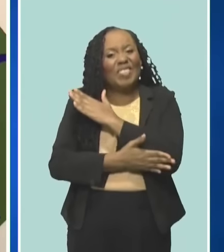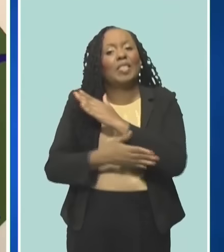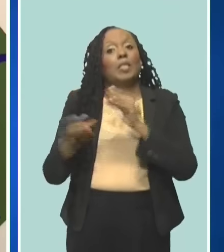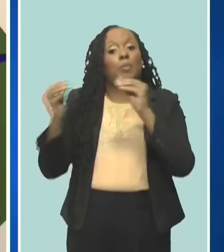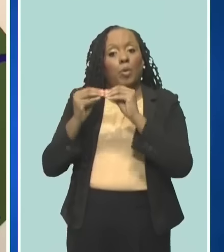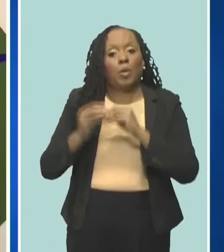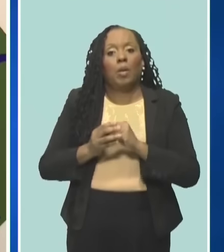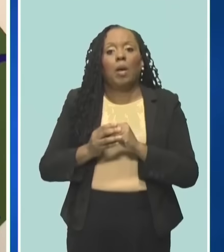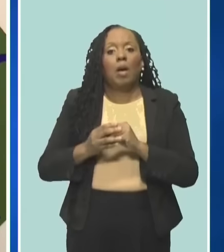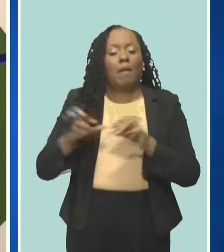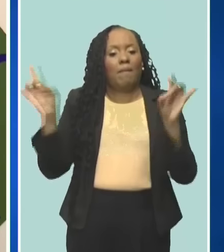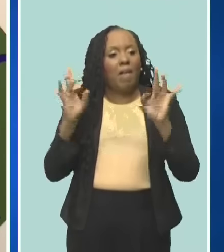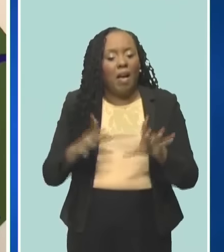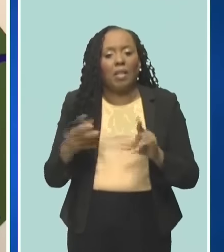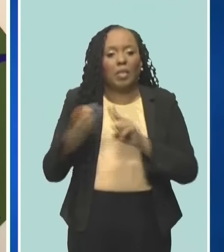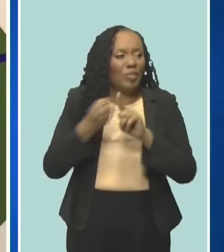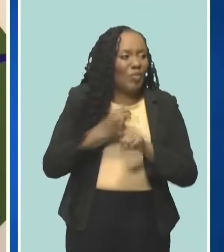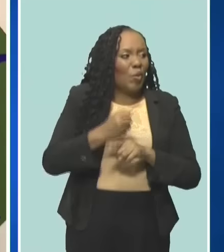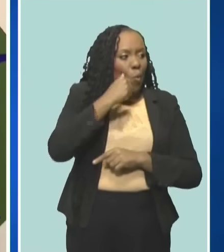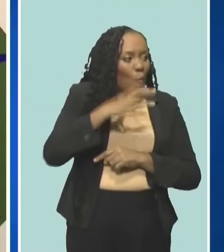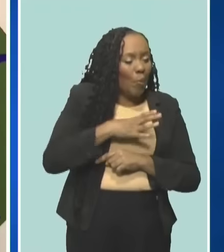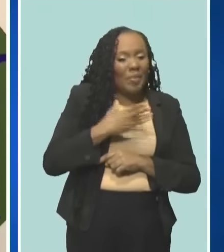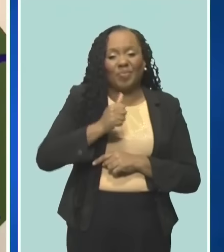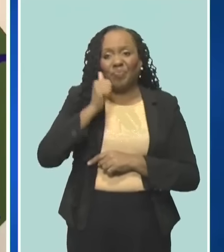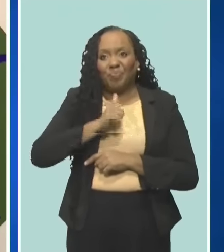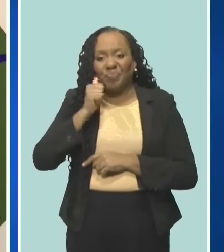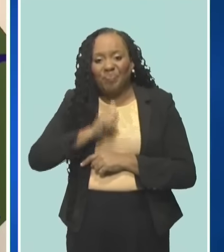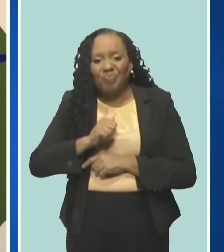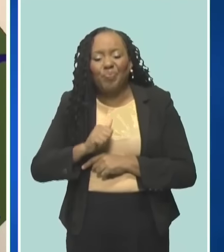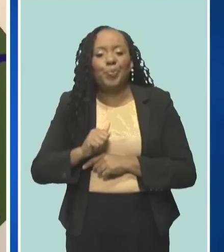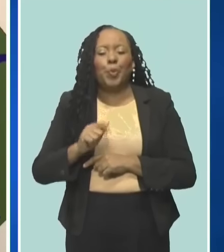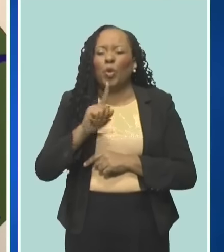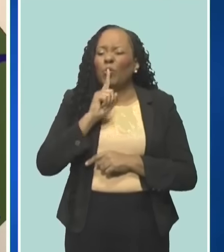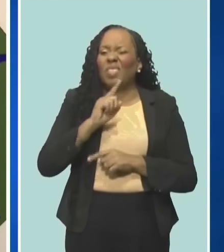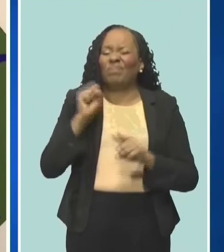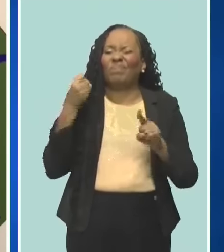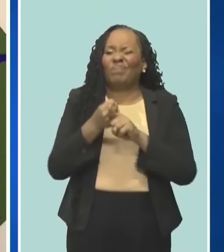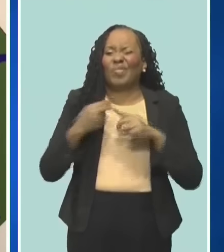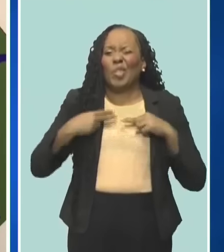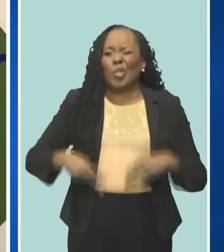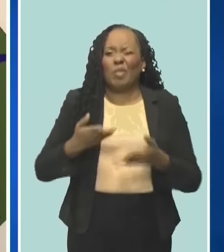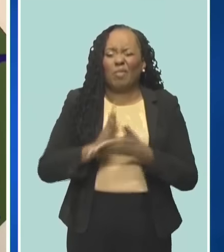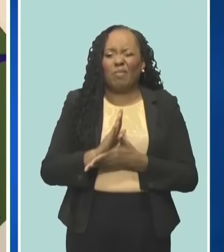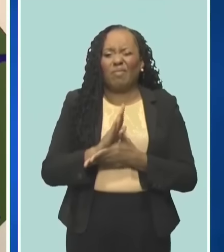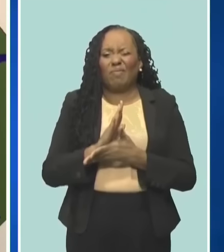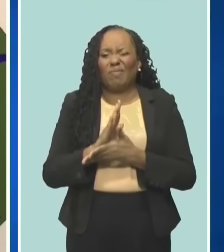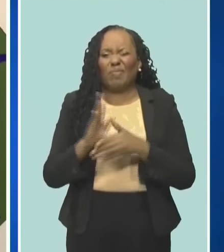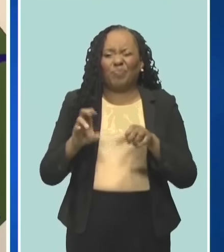against women and girls is one of the most prevalent human rights violations in the world.